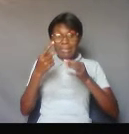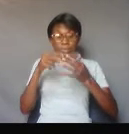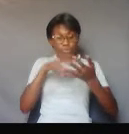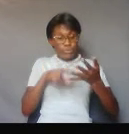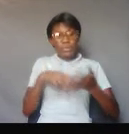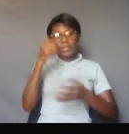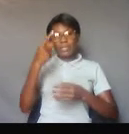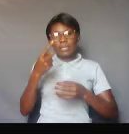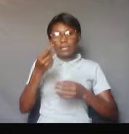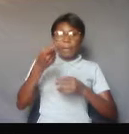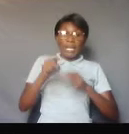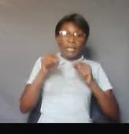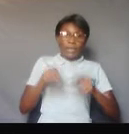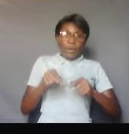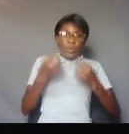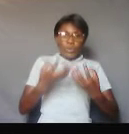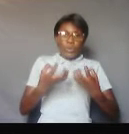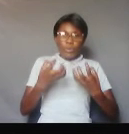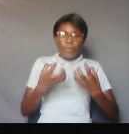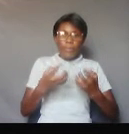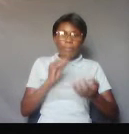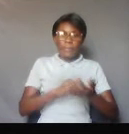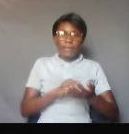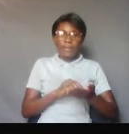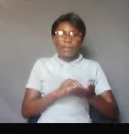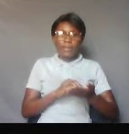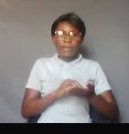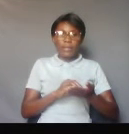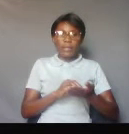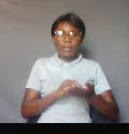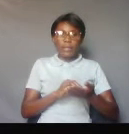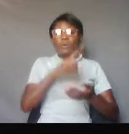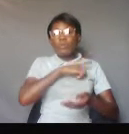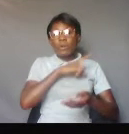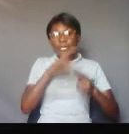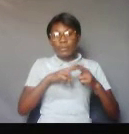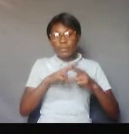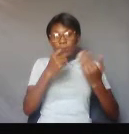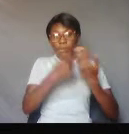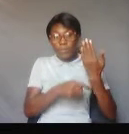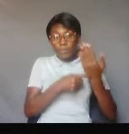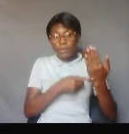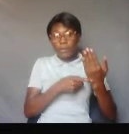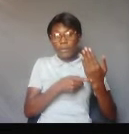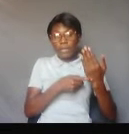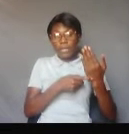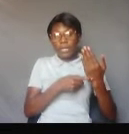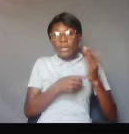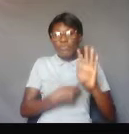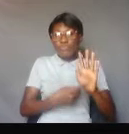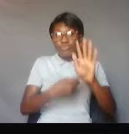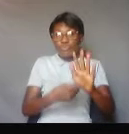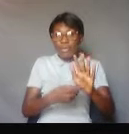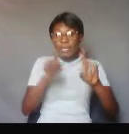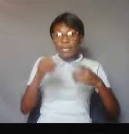of is the Bible as a reflective surface. So what we say is that it's complicated stories, right? It's messy stories, it's